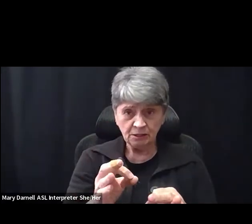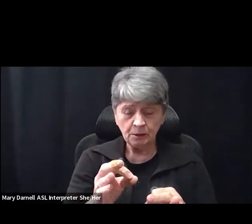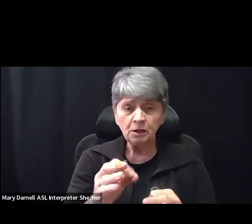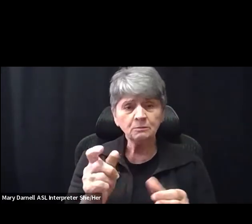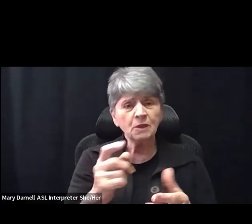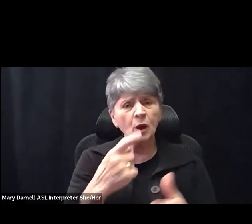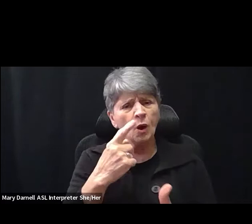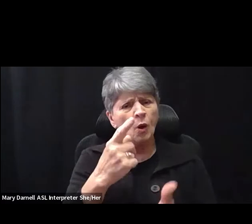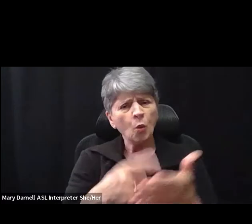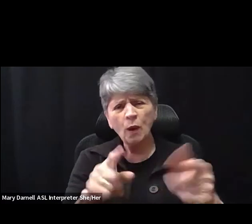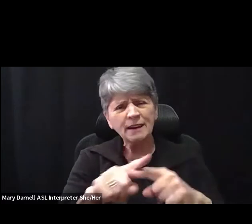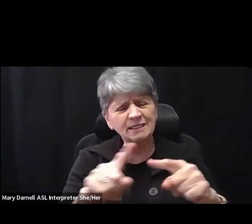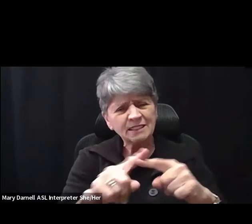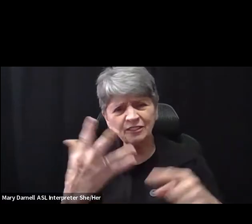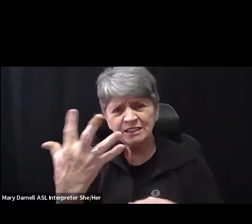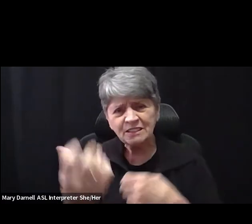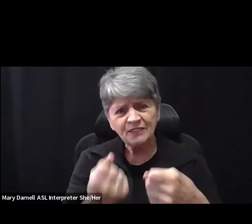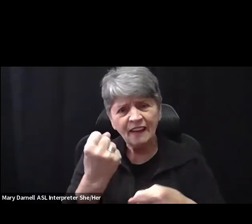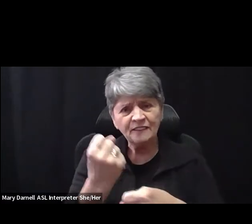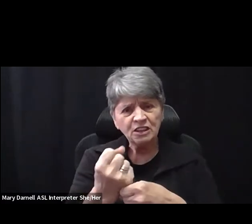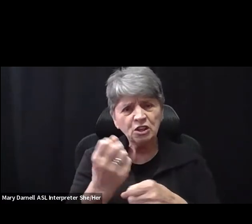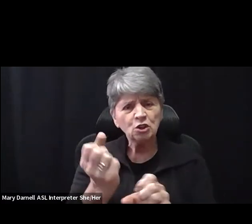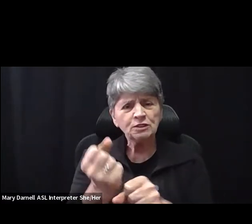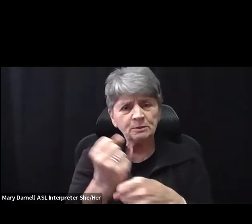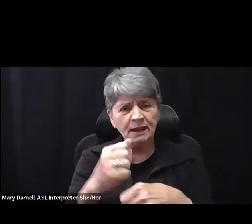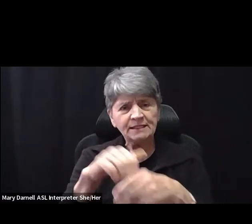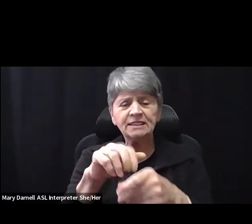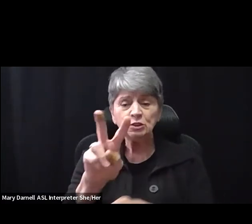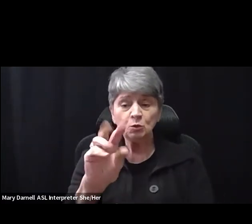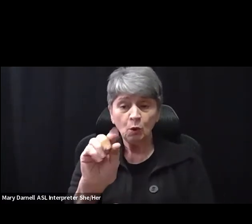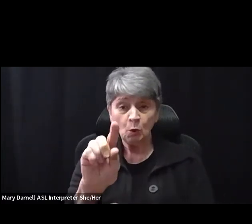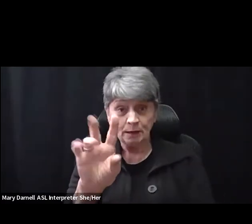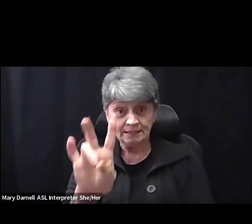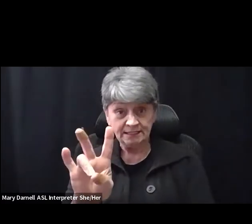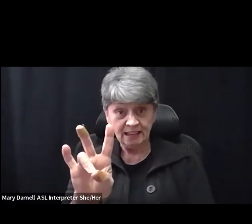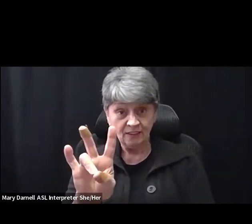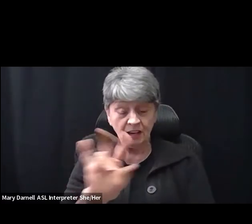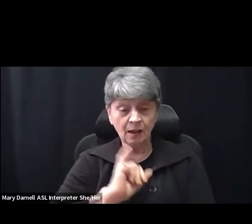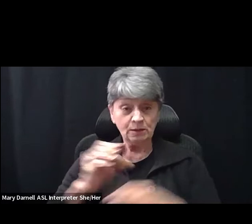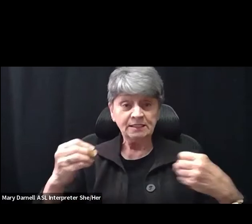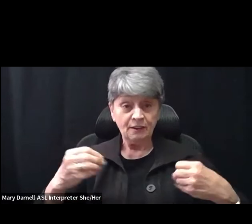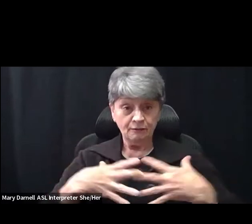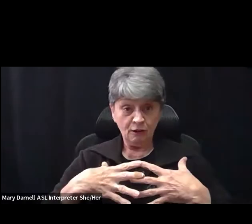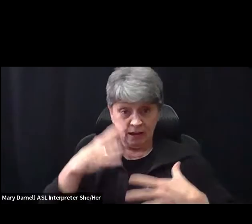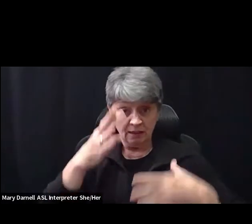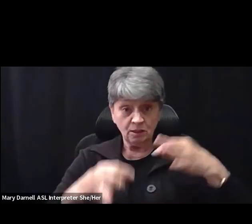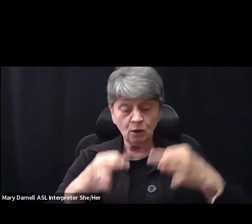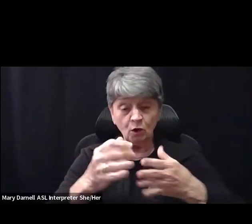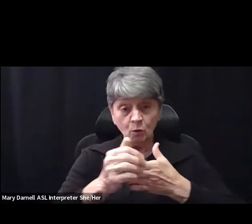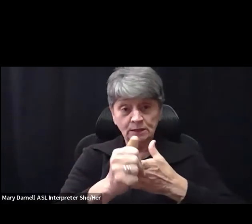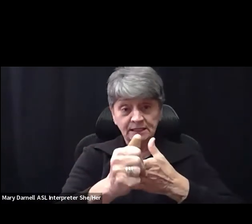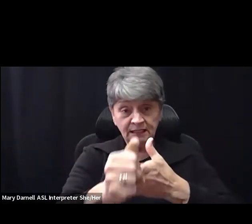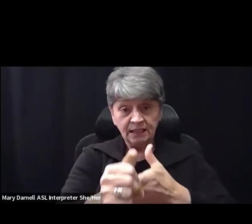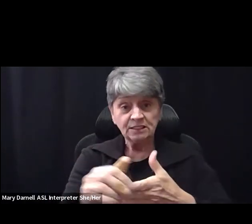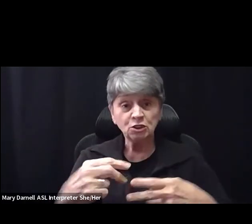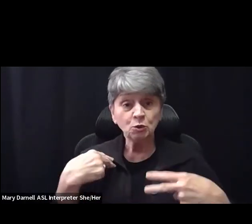a difference 5 years makes. In 2017, I feared the court was leading us to a place where